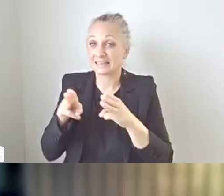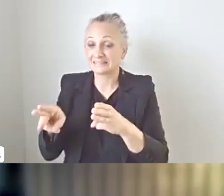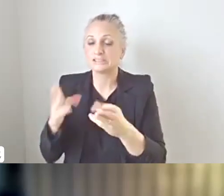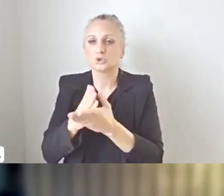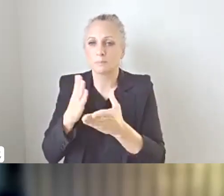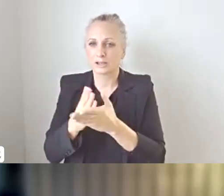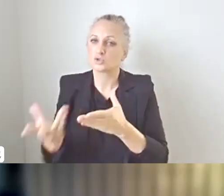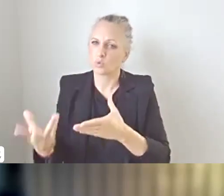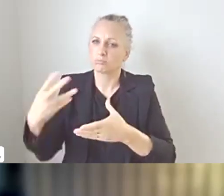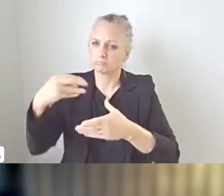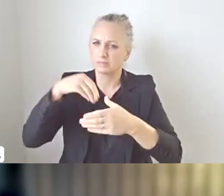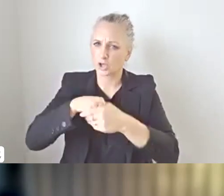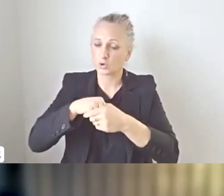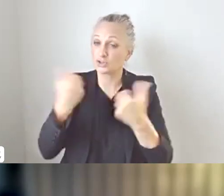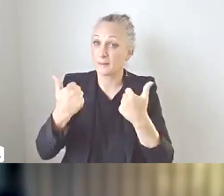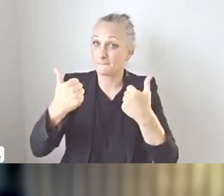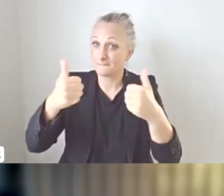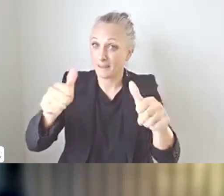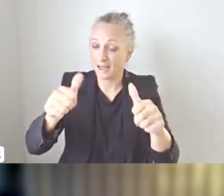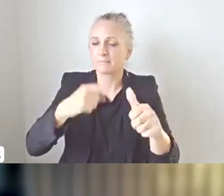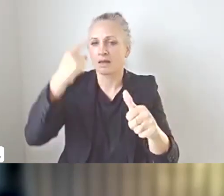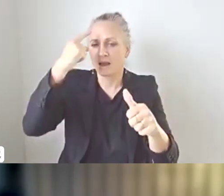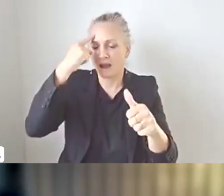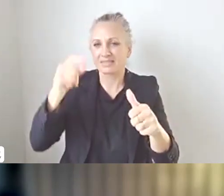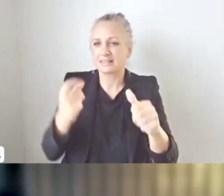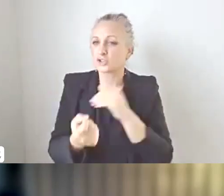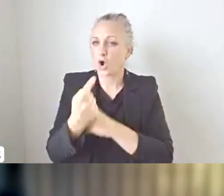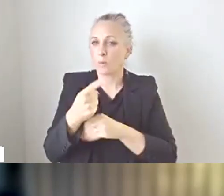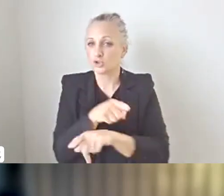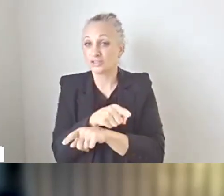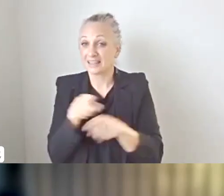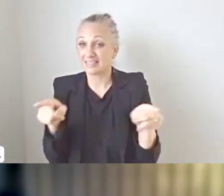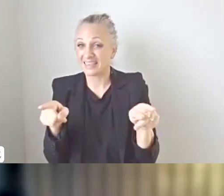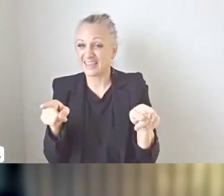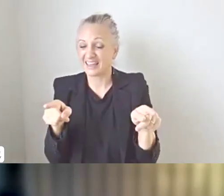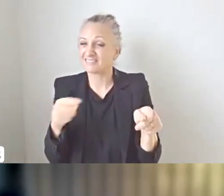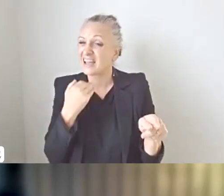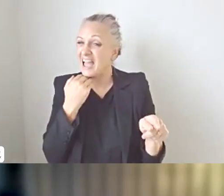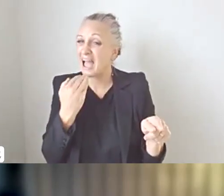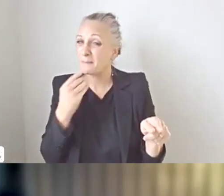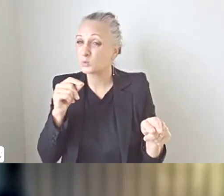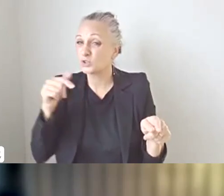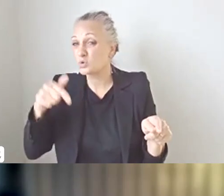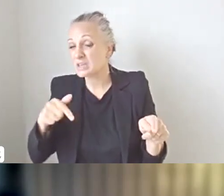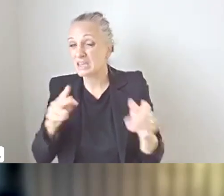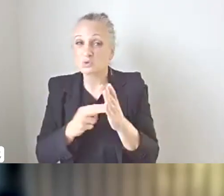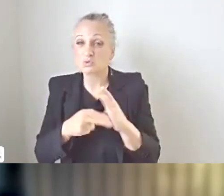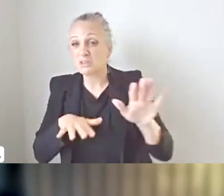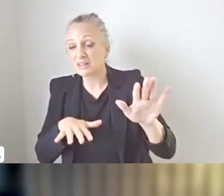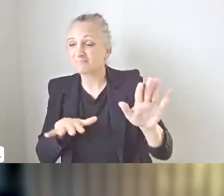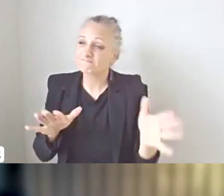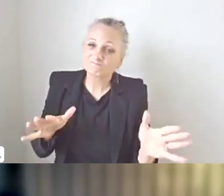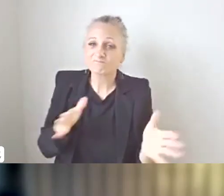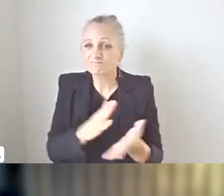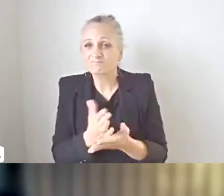a you know, potentially an opportunity there. I don't know how much of that we do in New Zealand in terms of that you